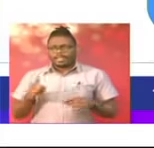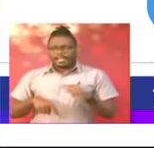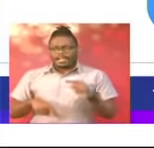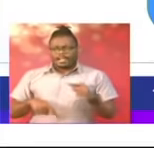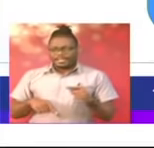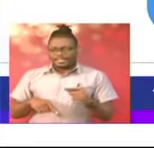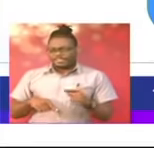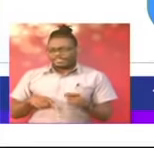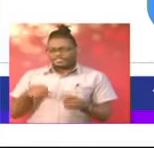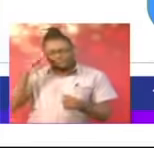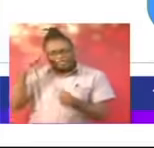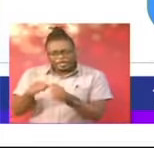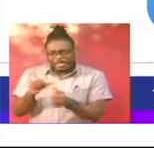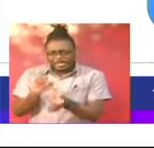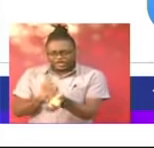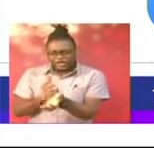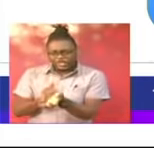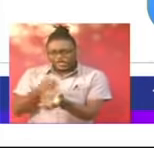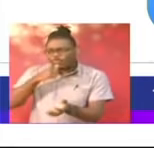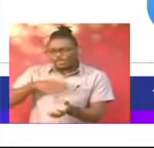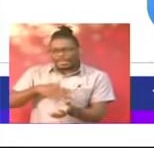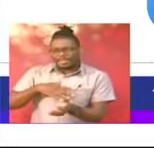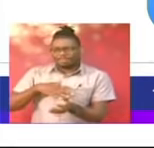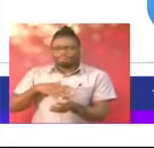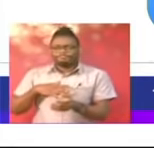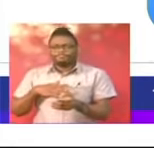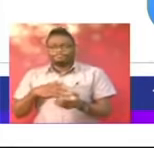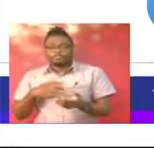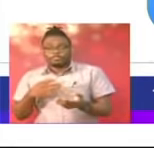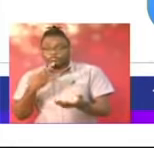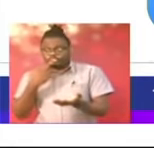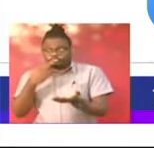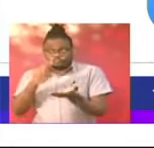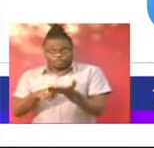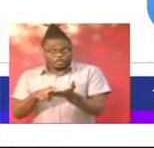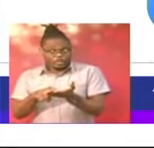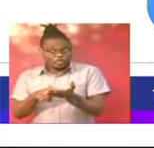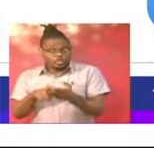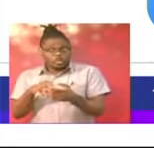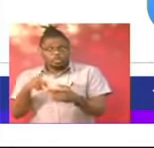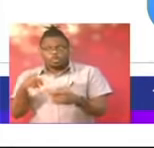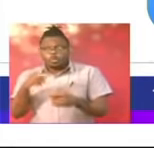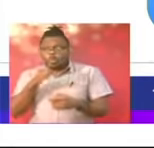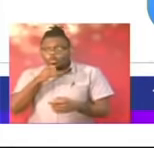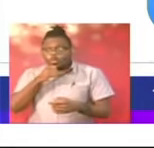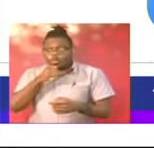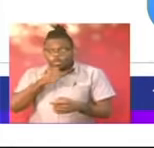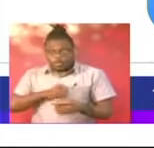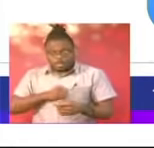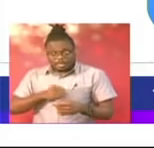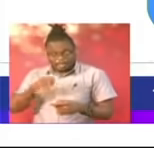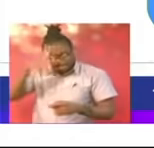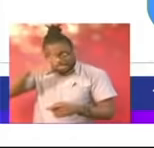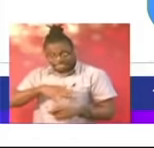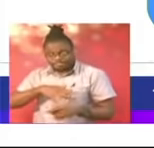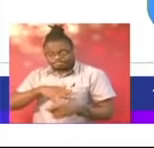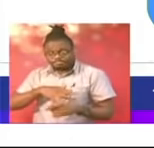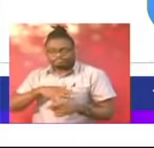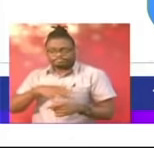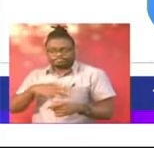a report, or there are reports of an elderly man who took the vaccine